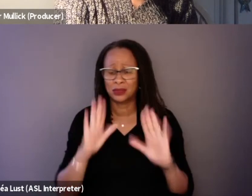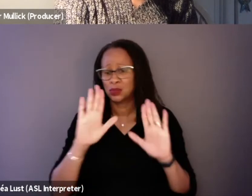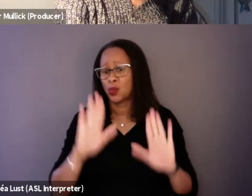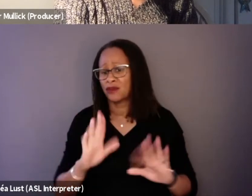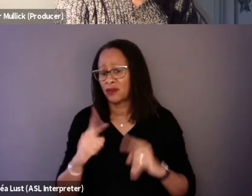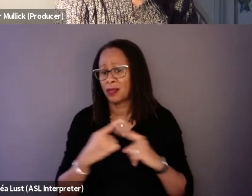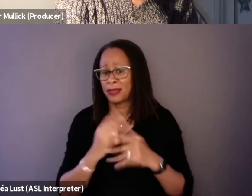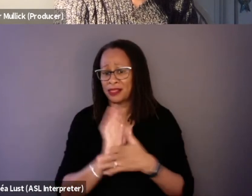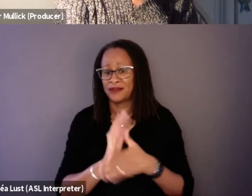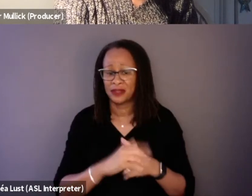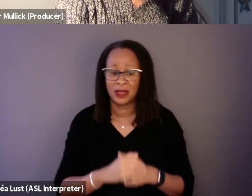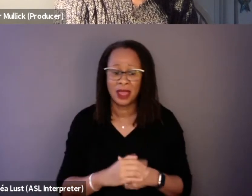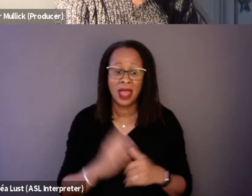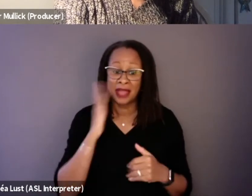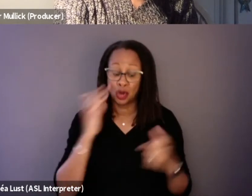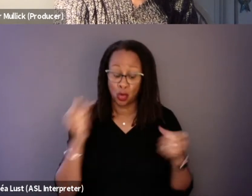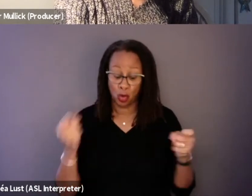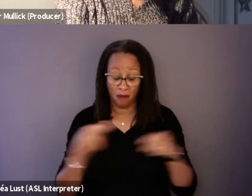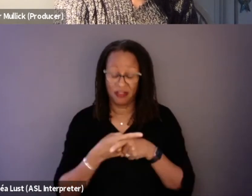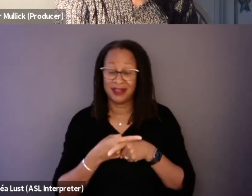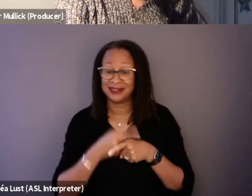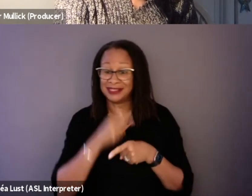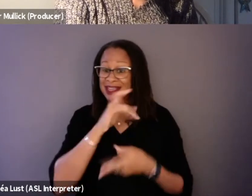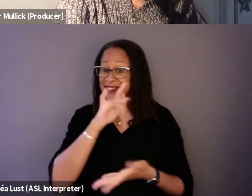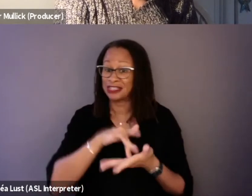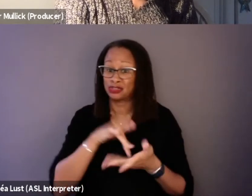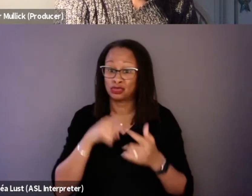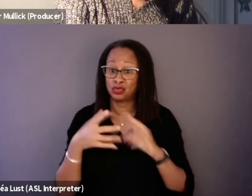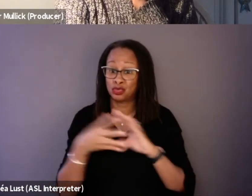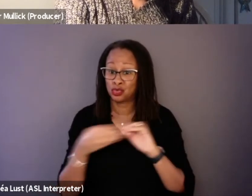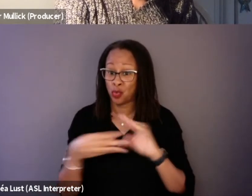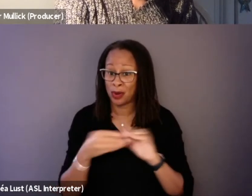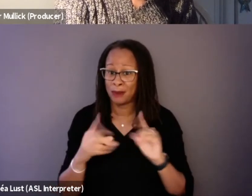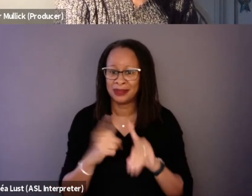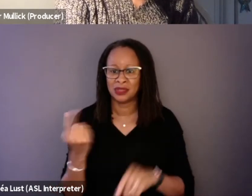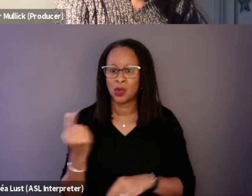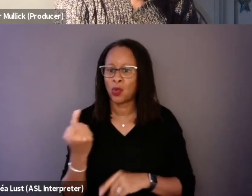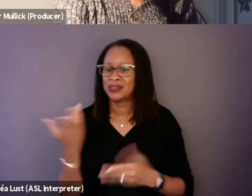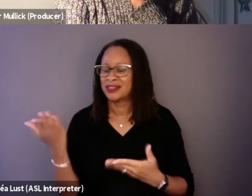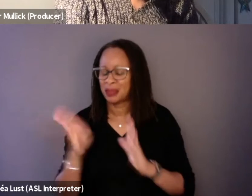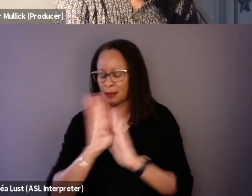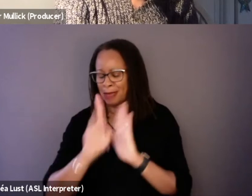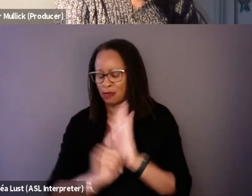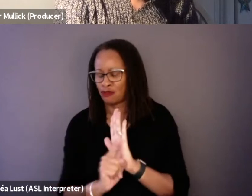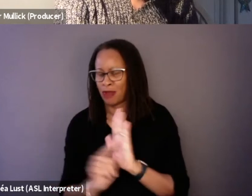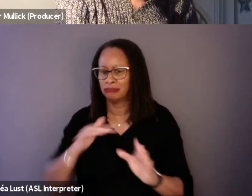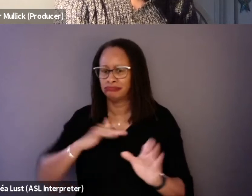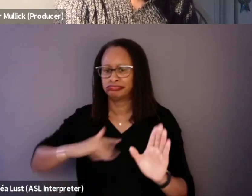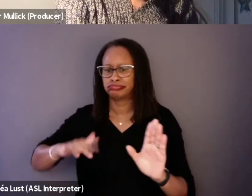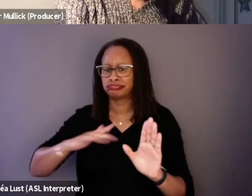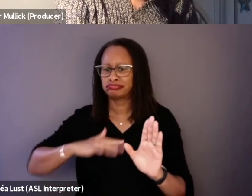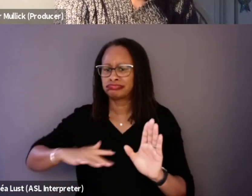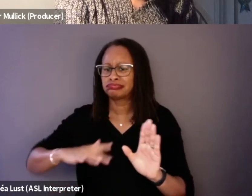isn't central to the story, but it's always there in the background. We have the